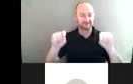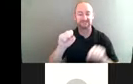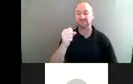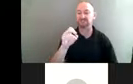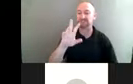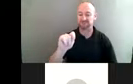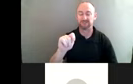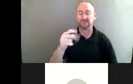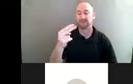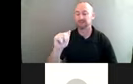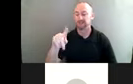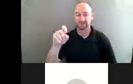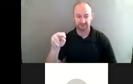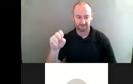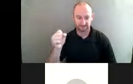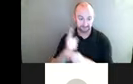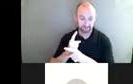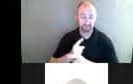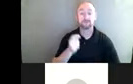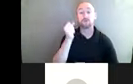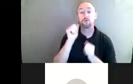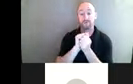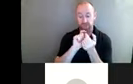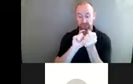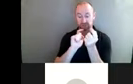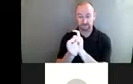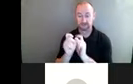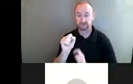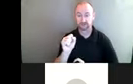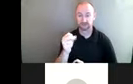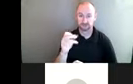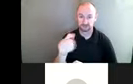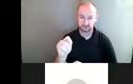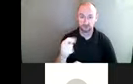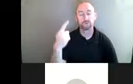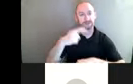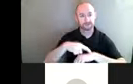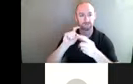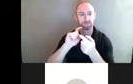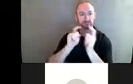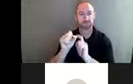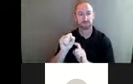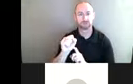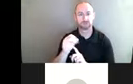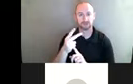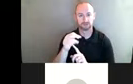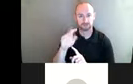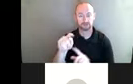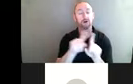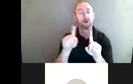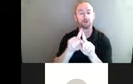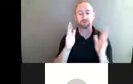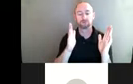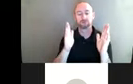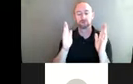right? But along with that shift, right, that's our one-time shift. There's also a